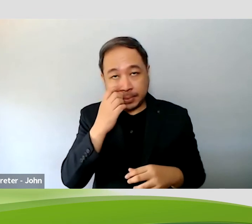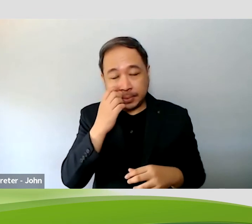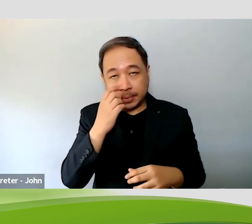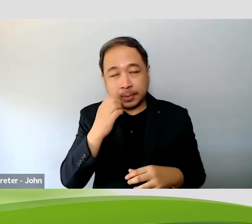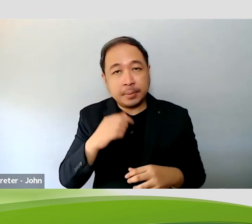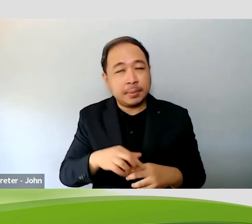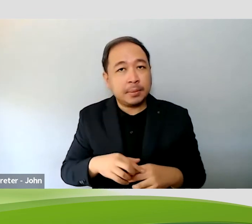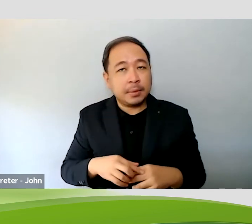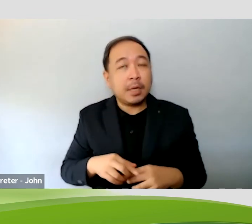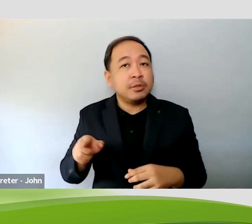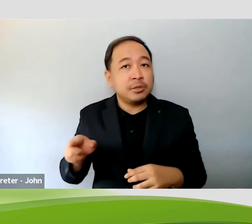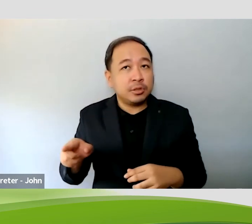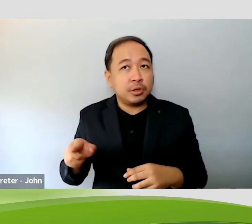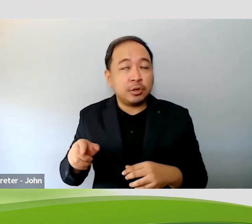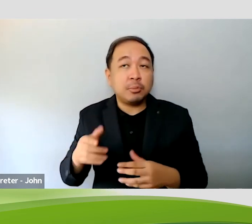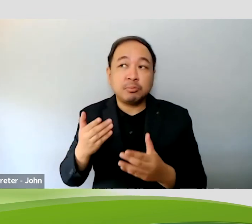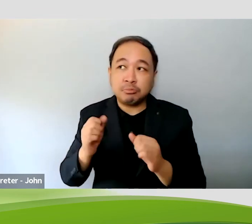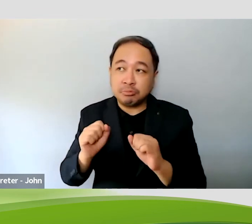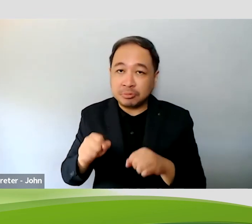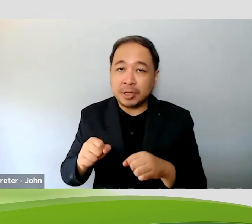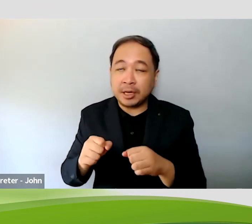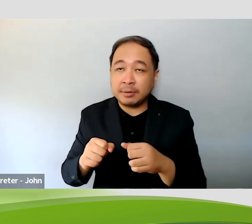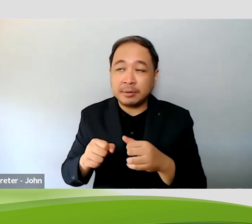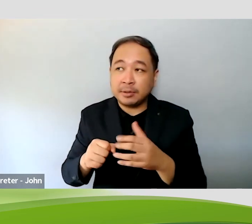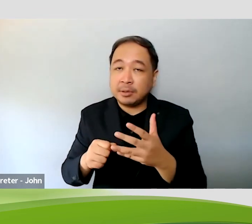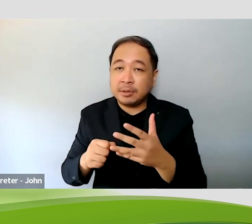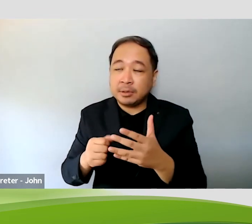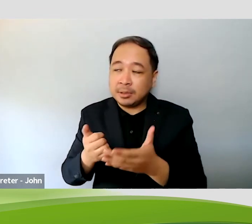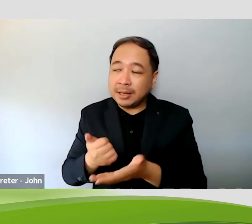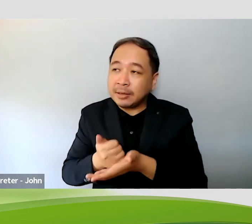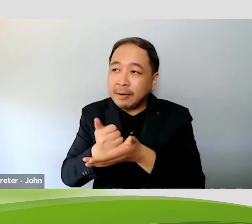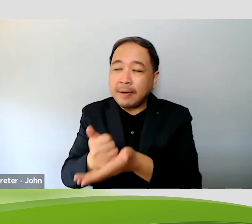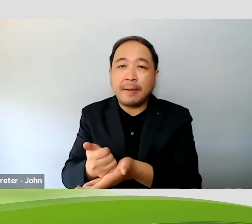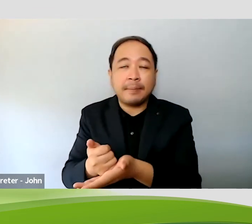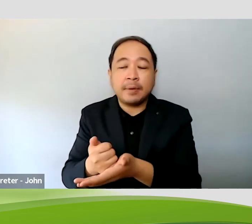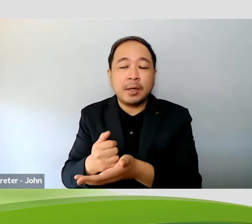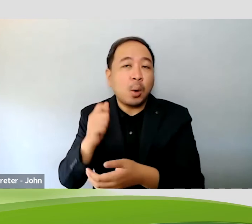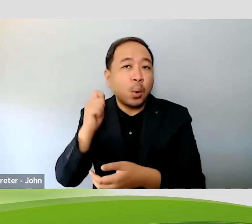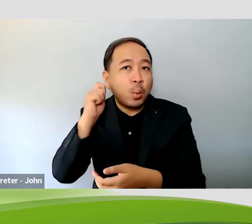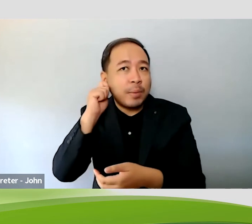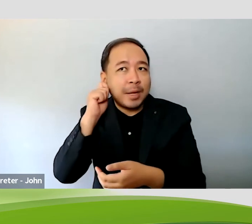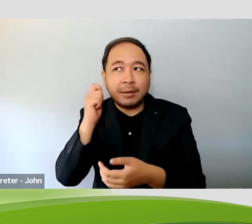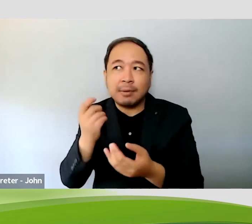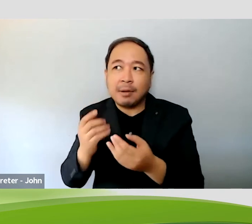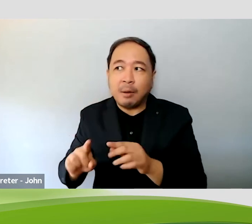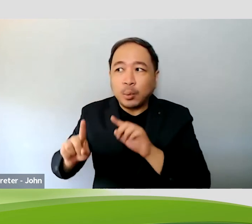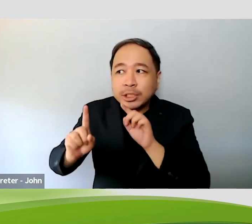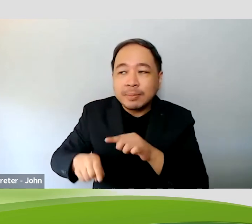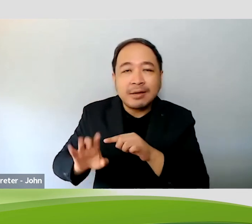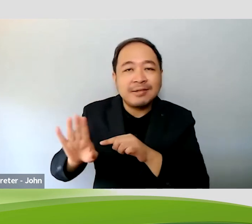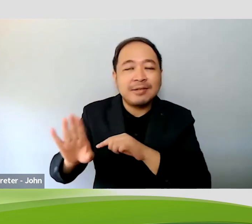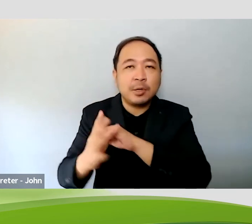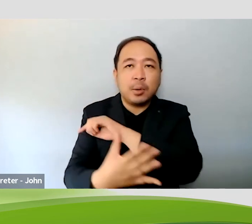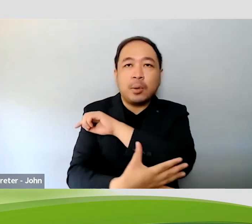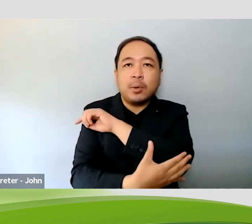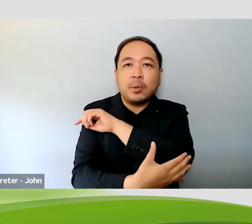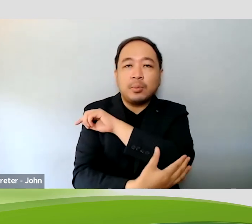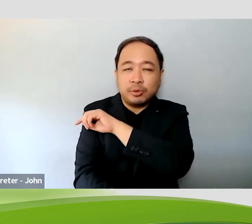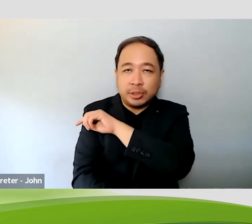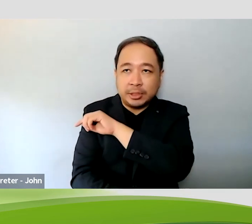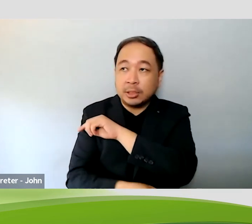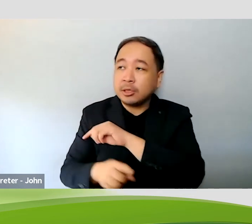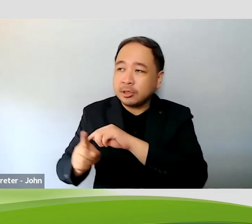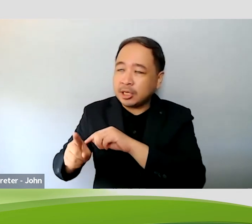and girls out of poverty and achieve economic independence so as to guarantee stronger capacity